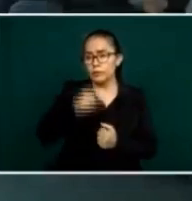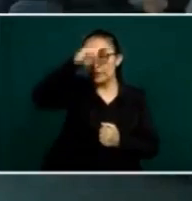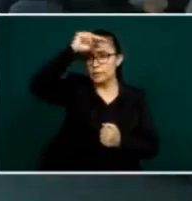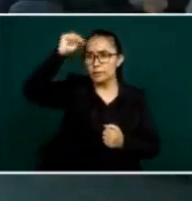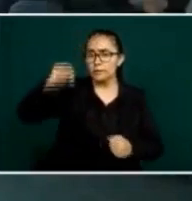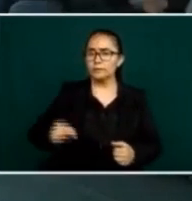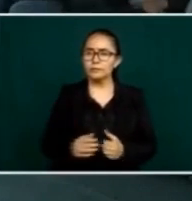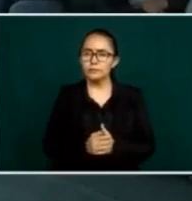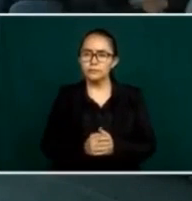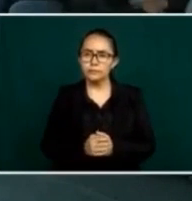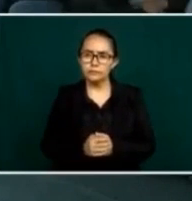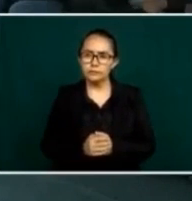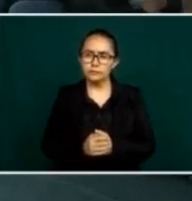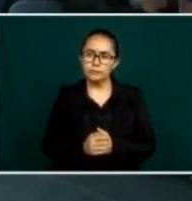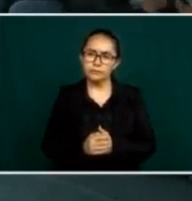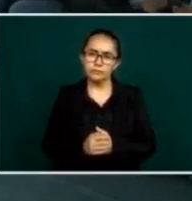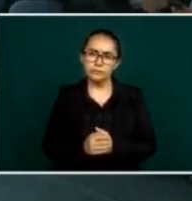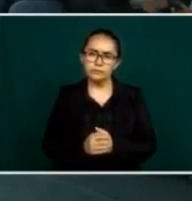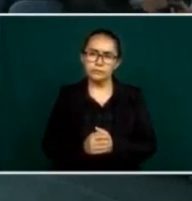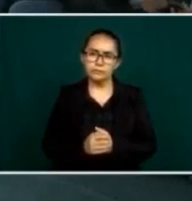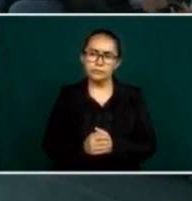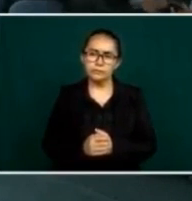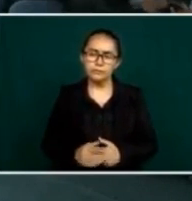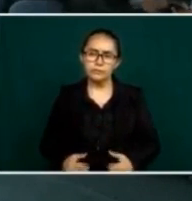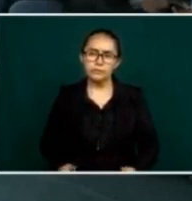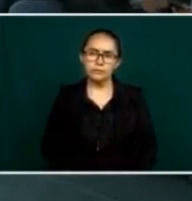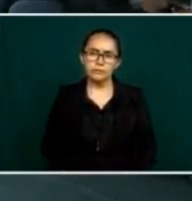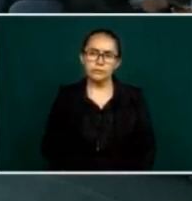example, in Nayarit,